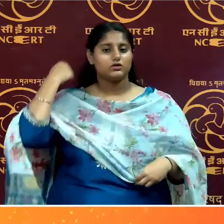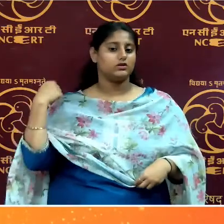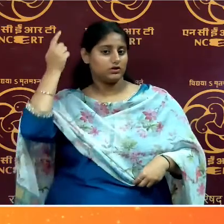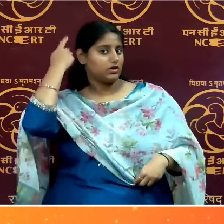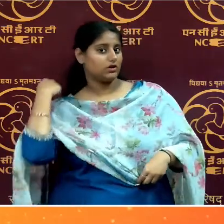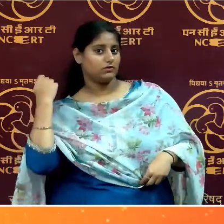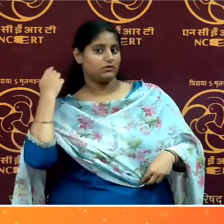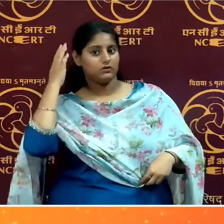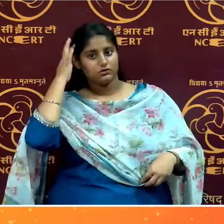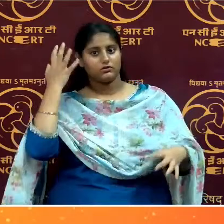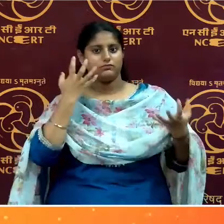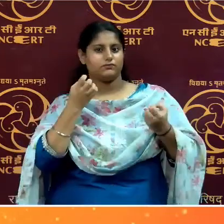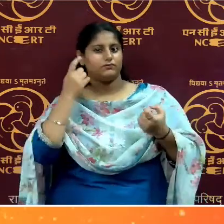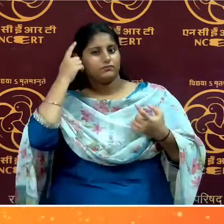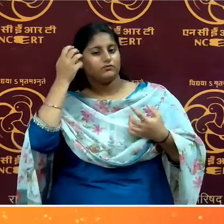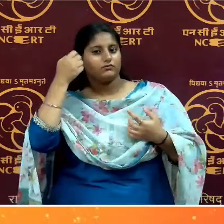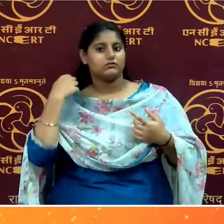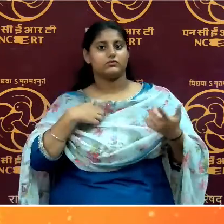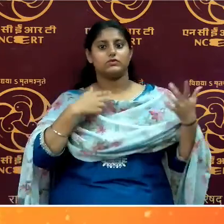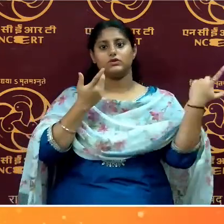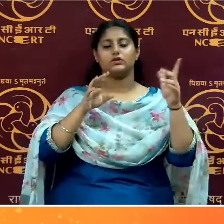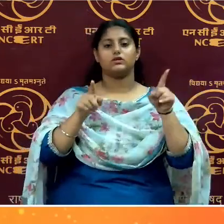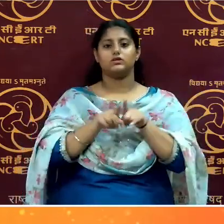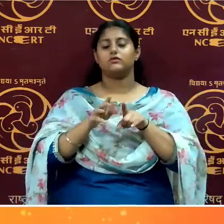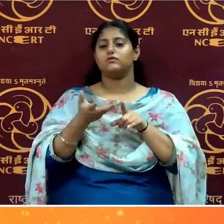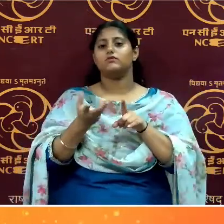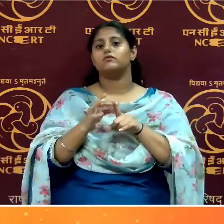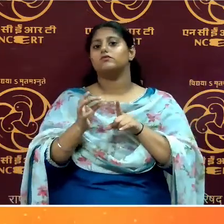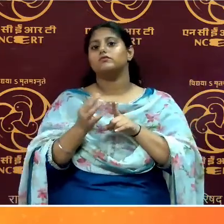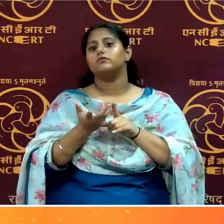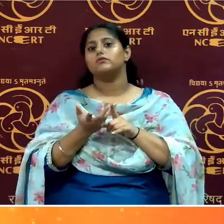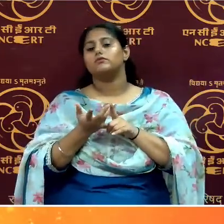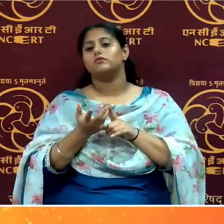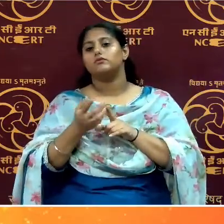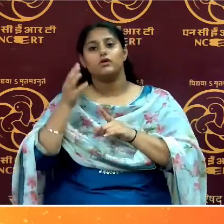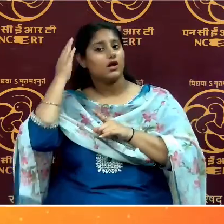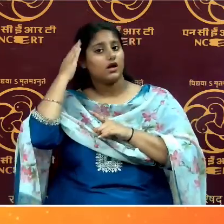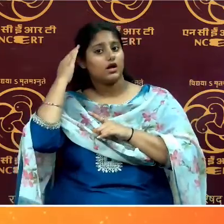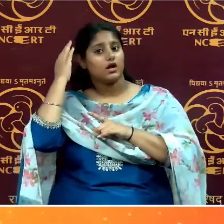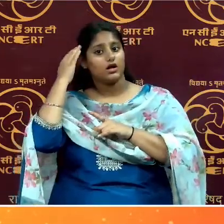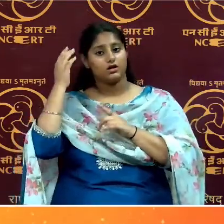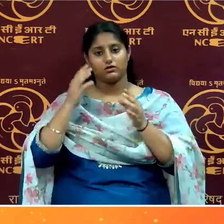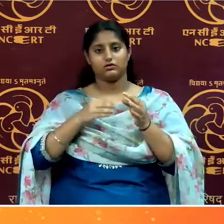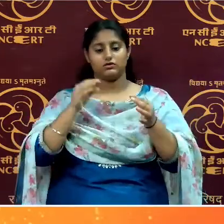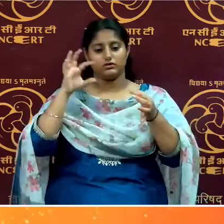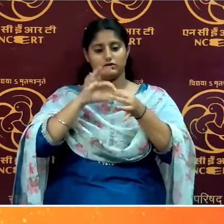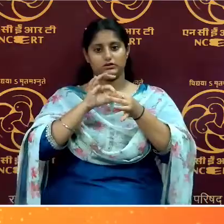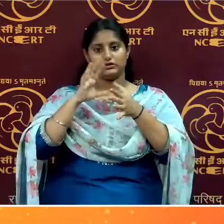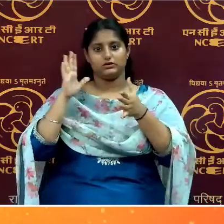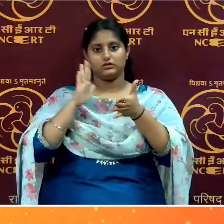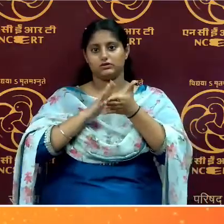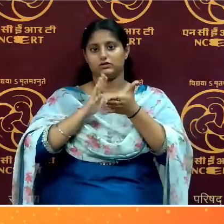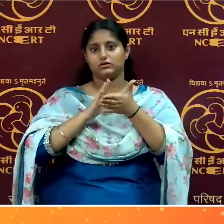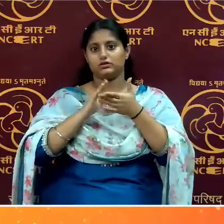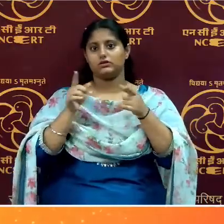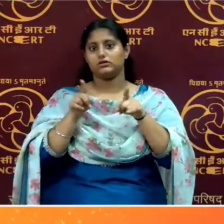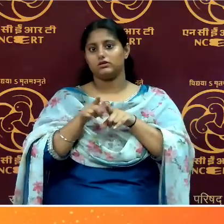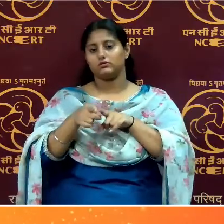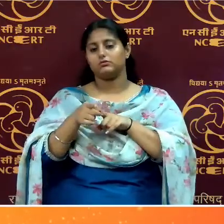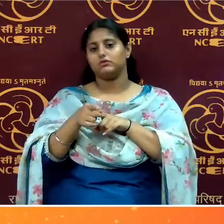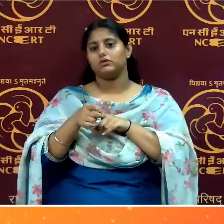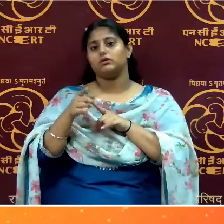so after a while what will happen, the hair, they get stick to the comb only. Yes. Why? Because the hair